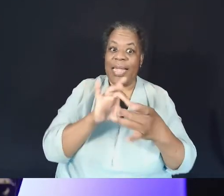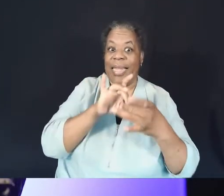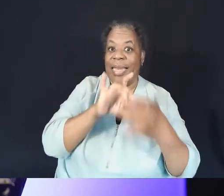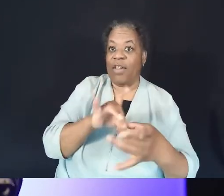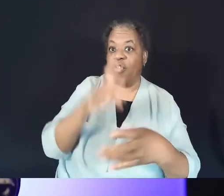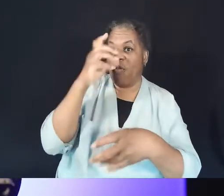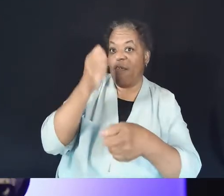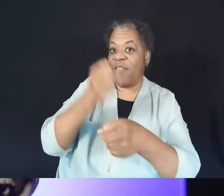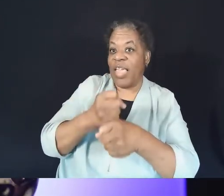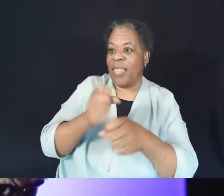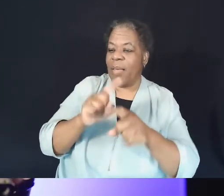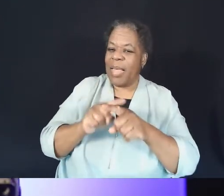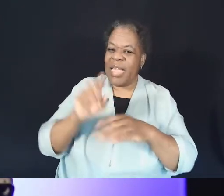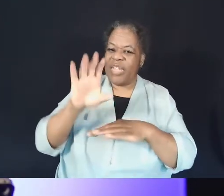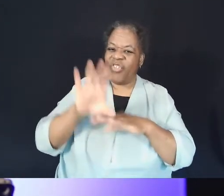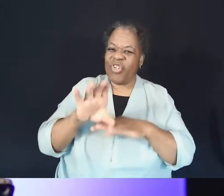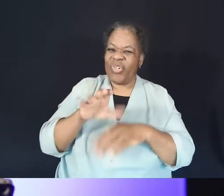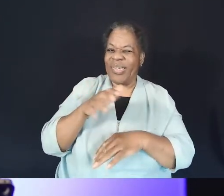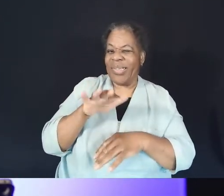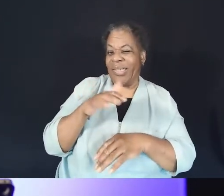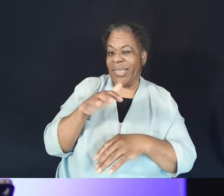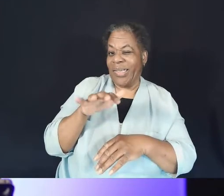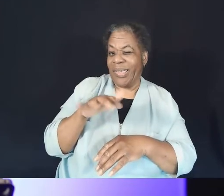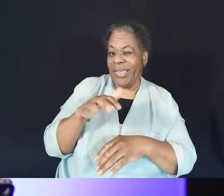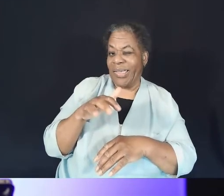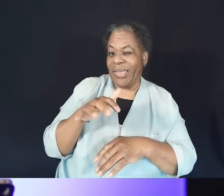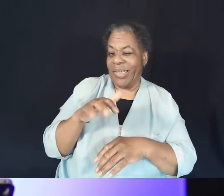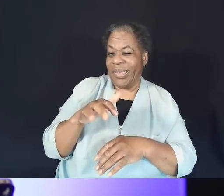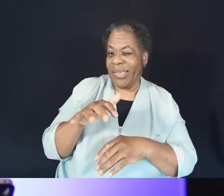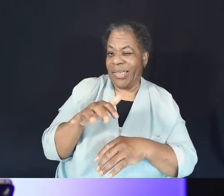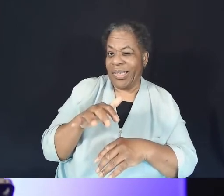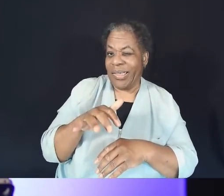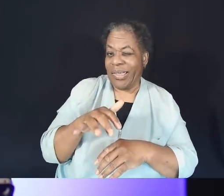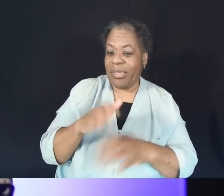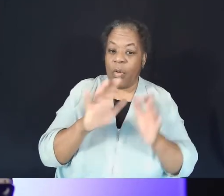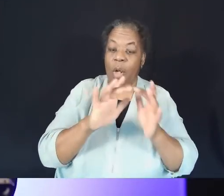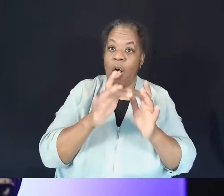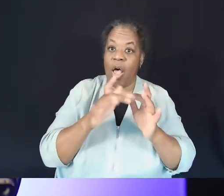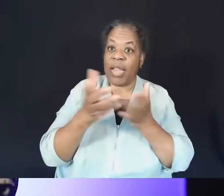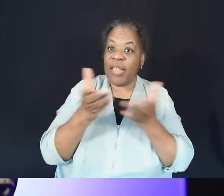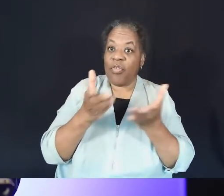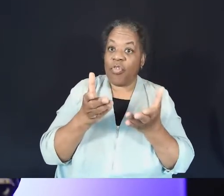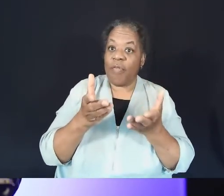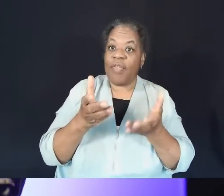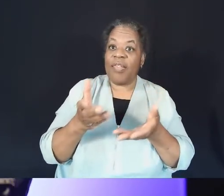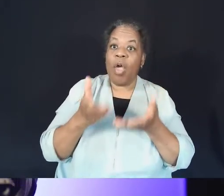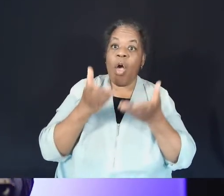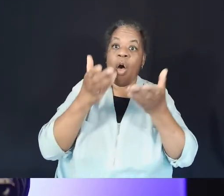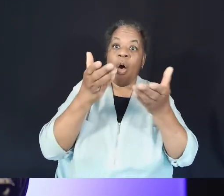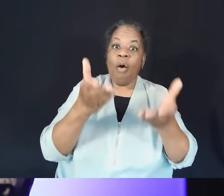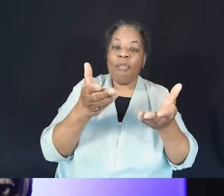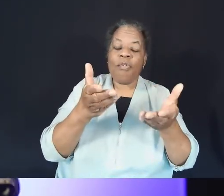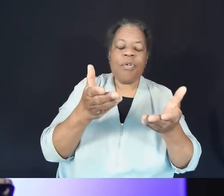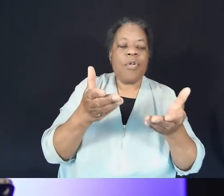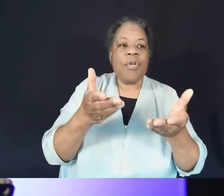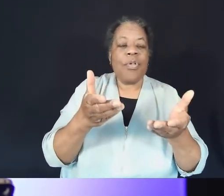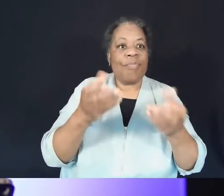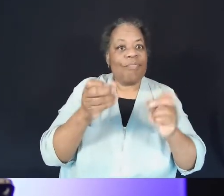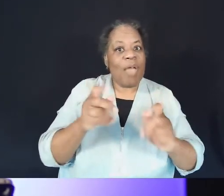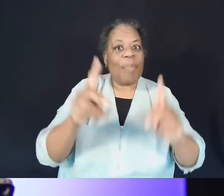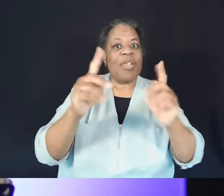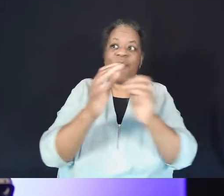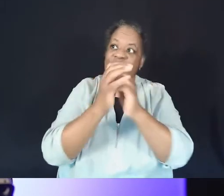church is a trickier topic for you. So an online service offering you provides some opportunity for worship and